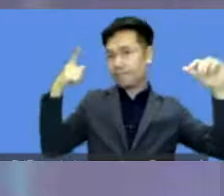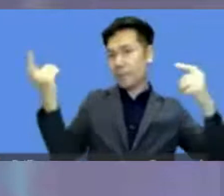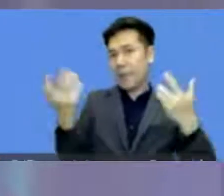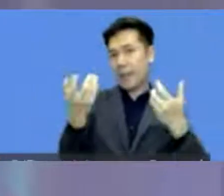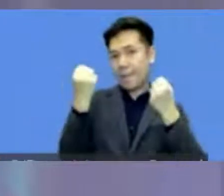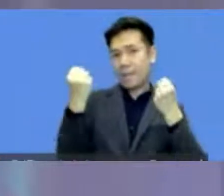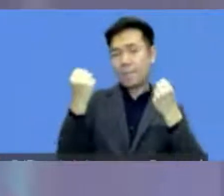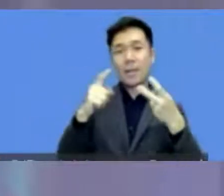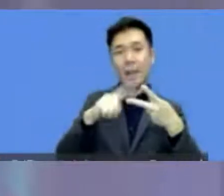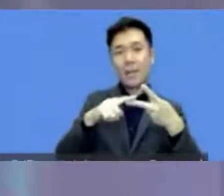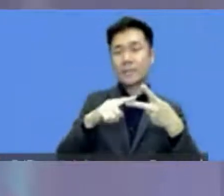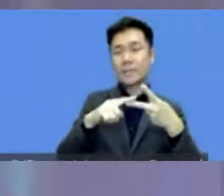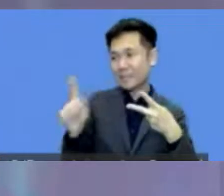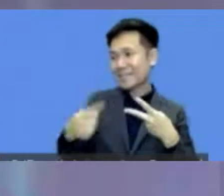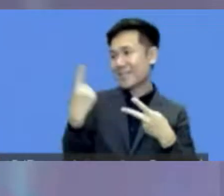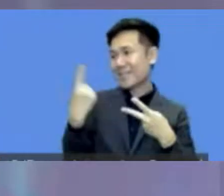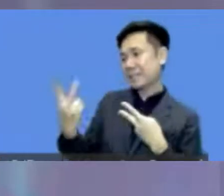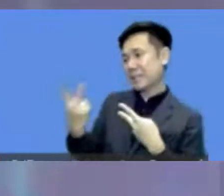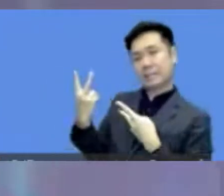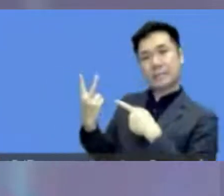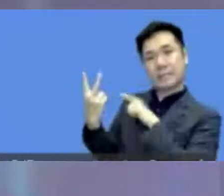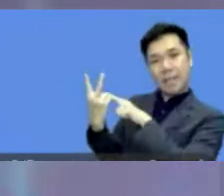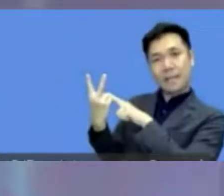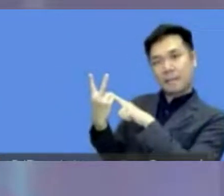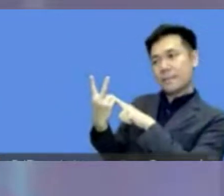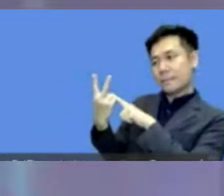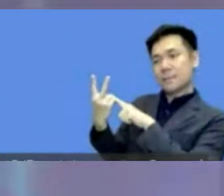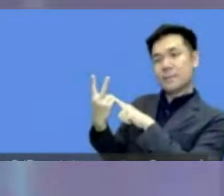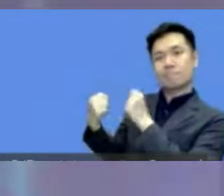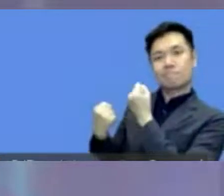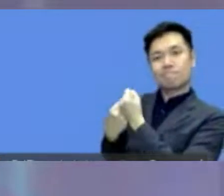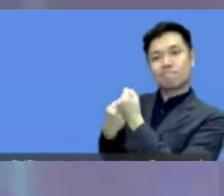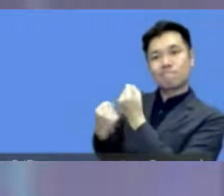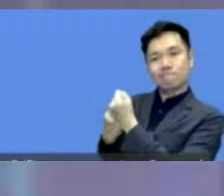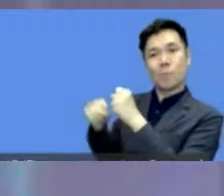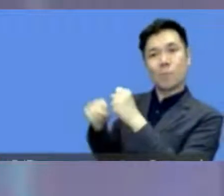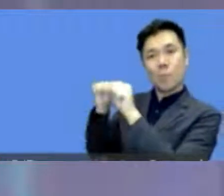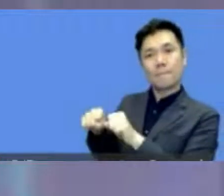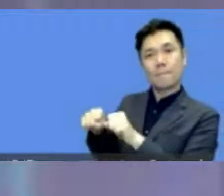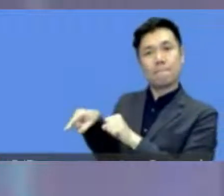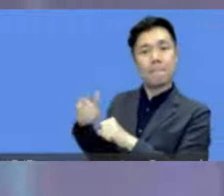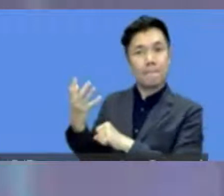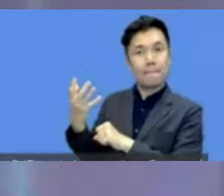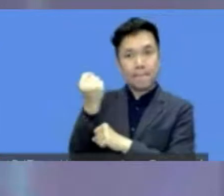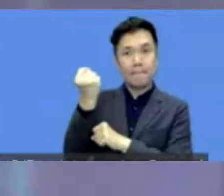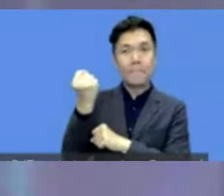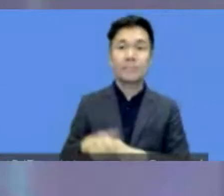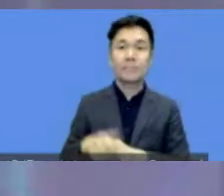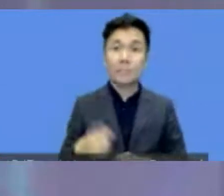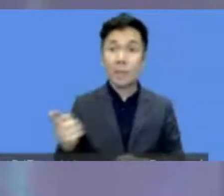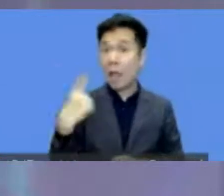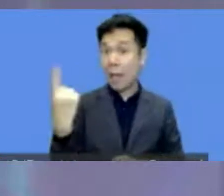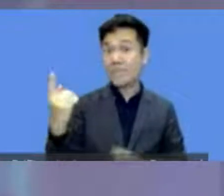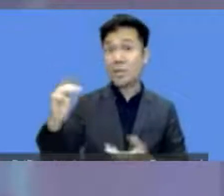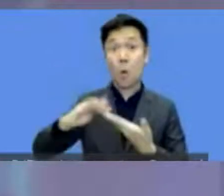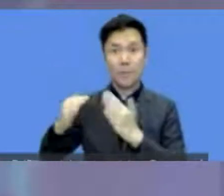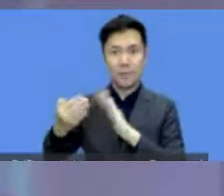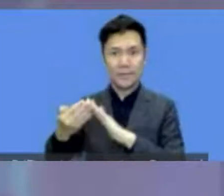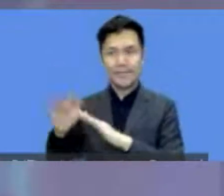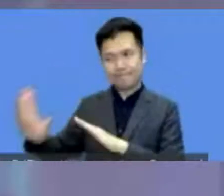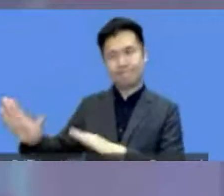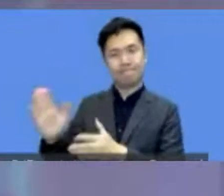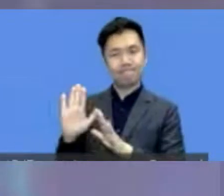backup system. So it's a locally accessible cloud system is needed. So in case that should be owned by a community and led by a